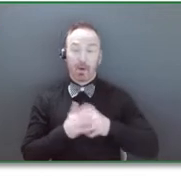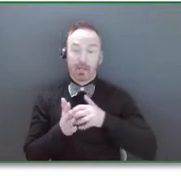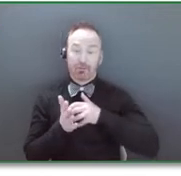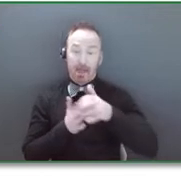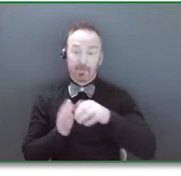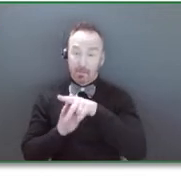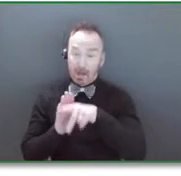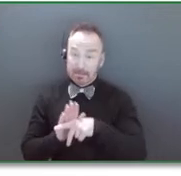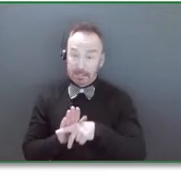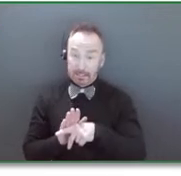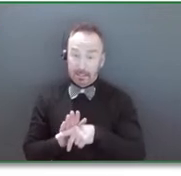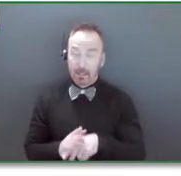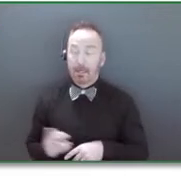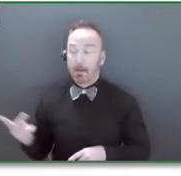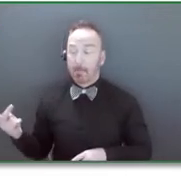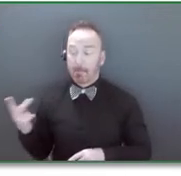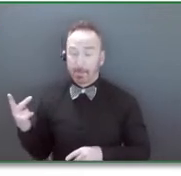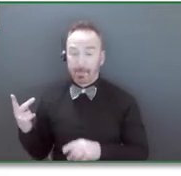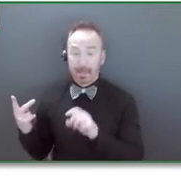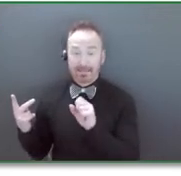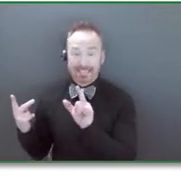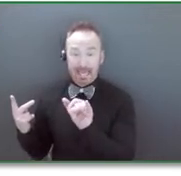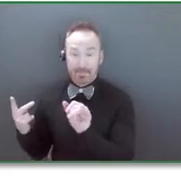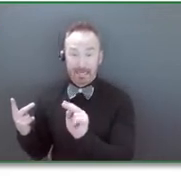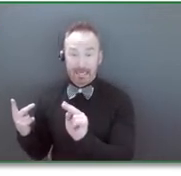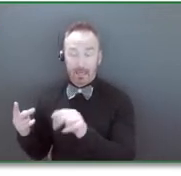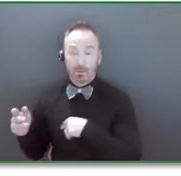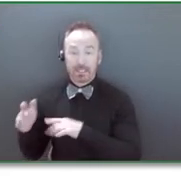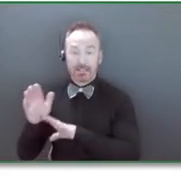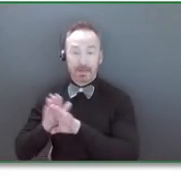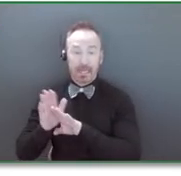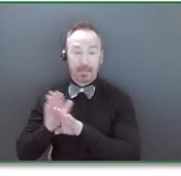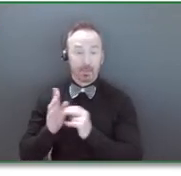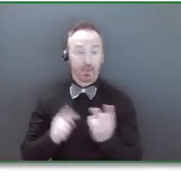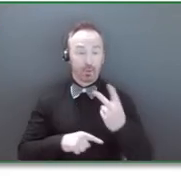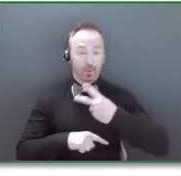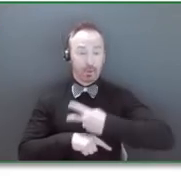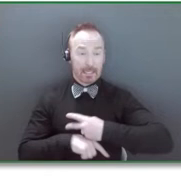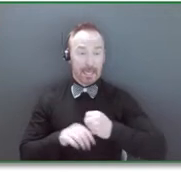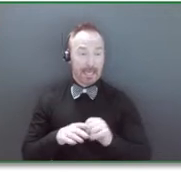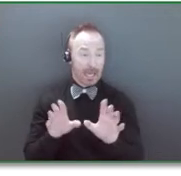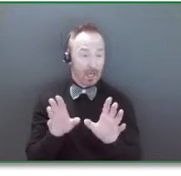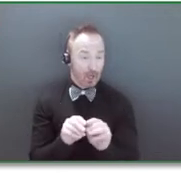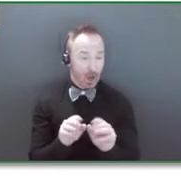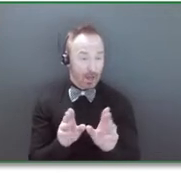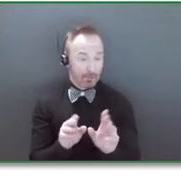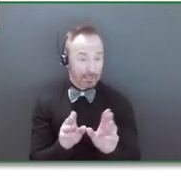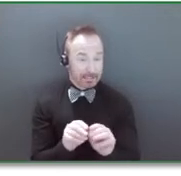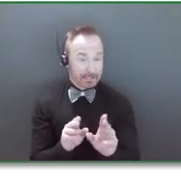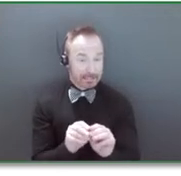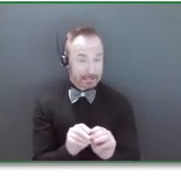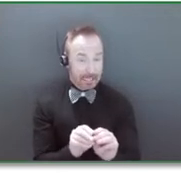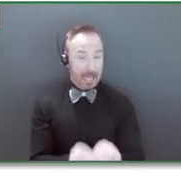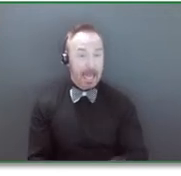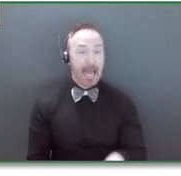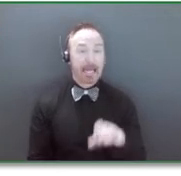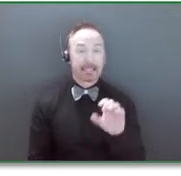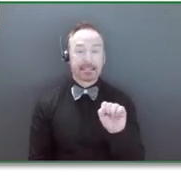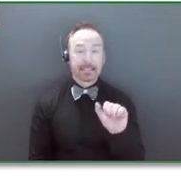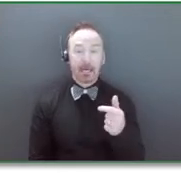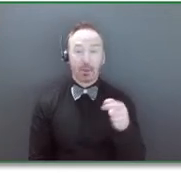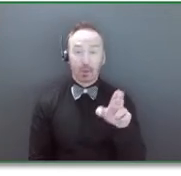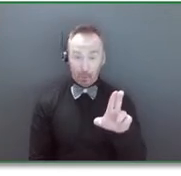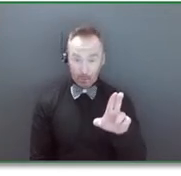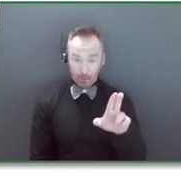we devised a great two-day residential conference at Sargood, only COVID wanted to be invited too. And so we moved to